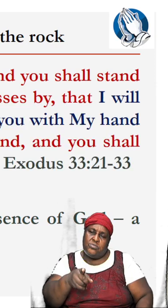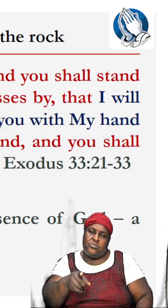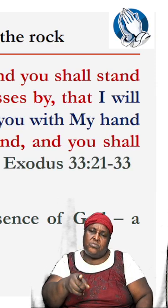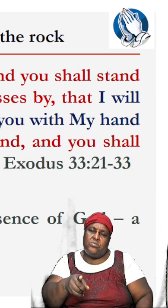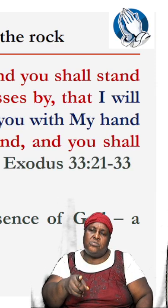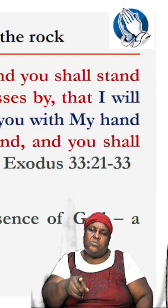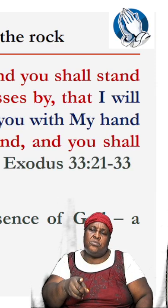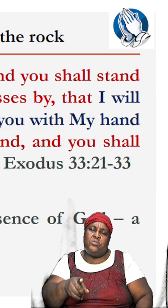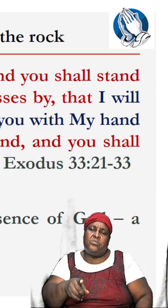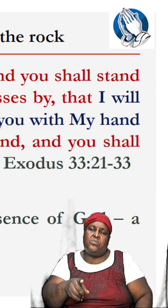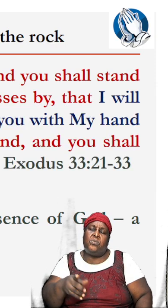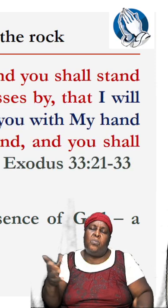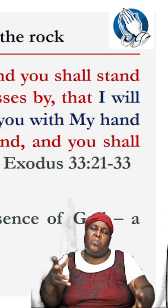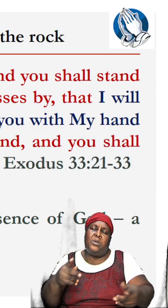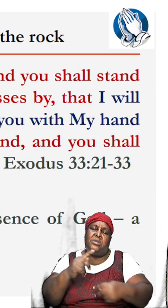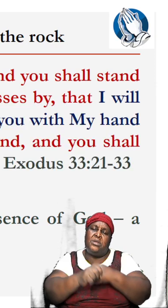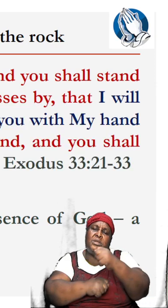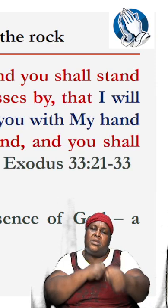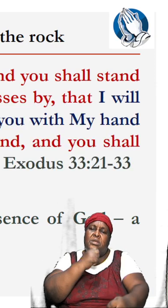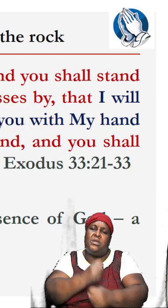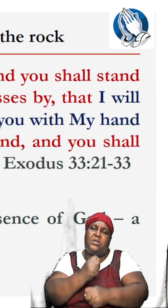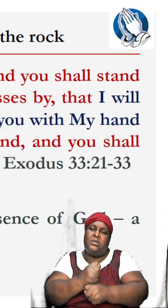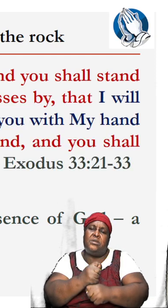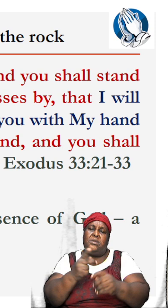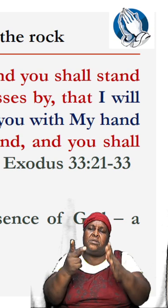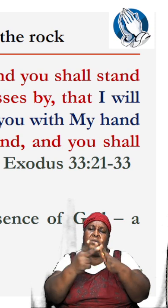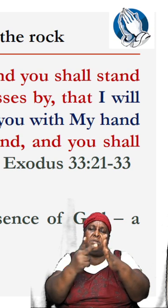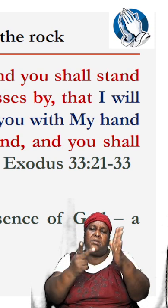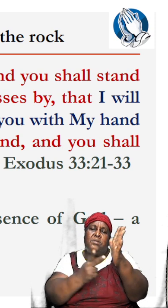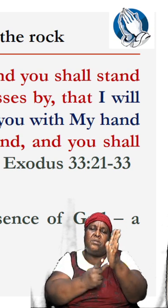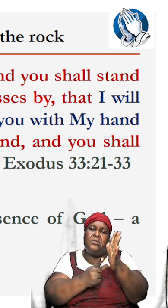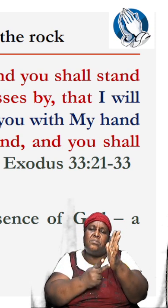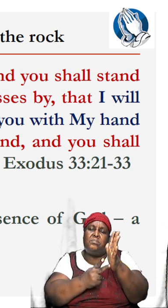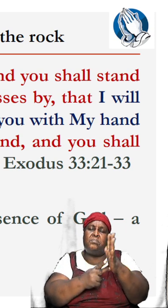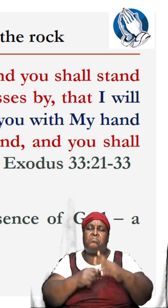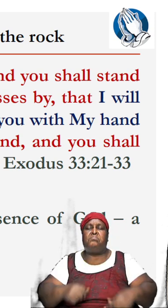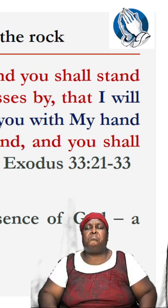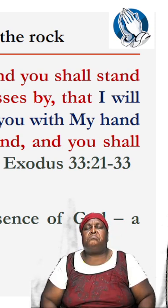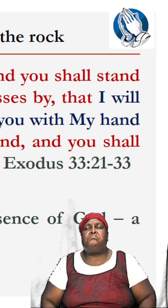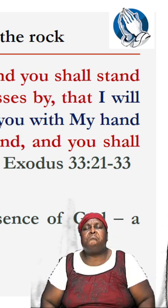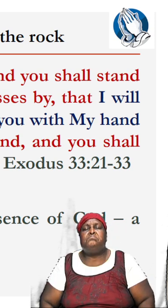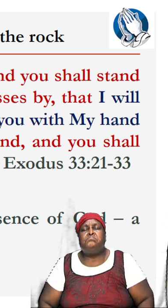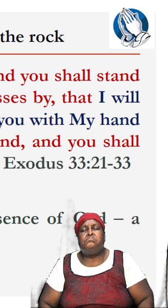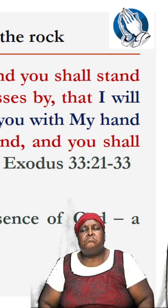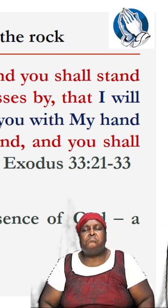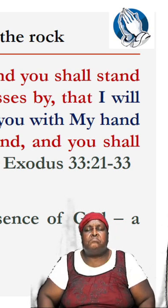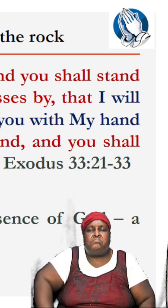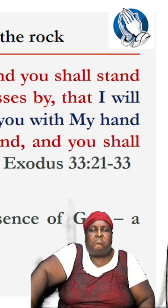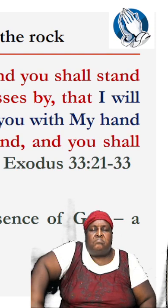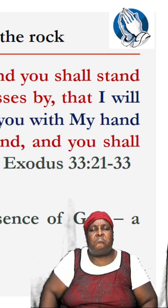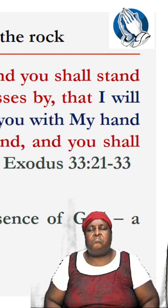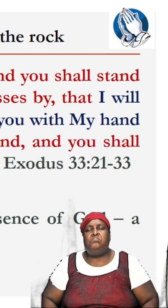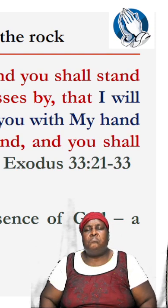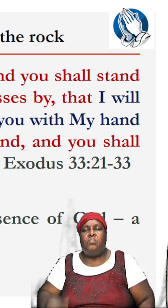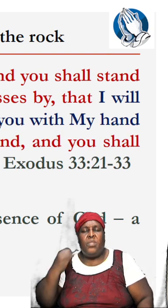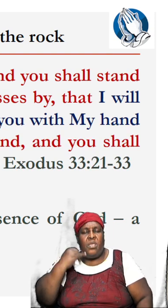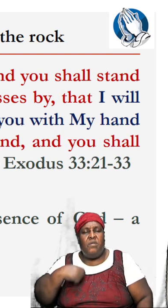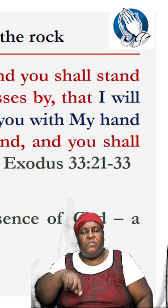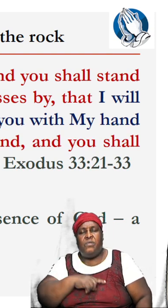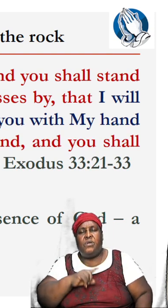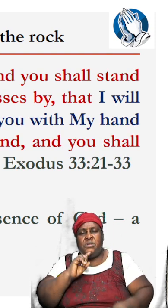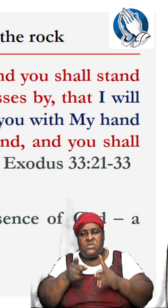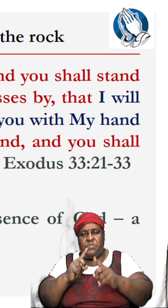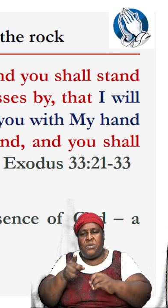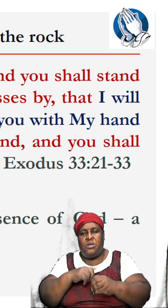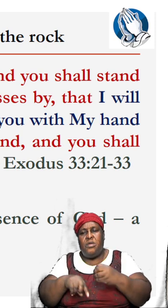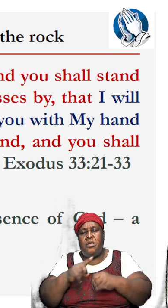a type is. So it's called the type principle, the typical principle. So if we can talk about the rock, for